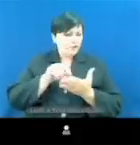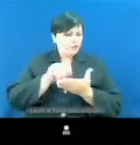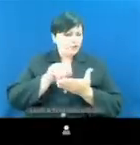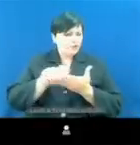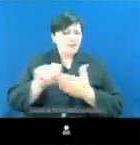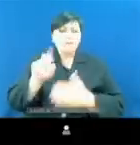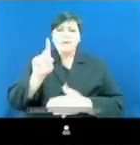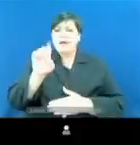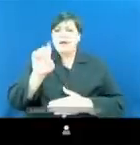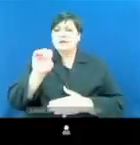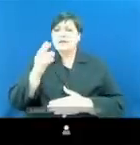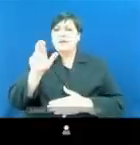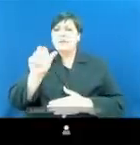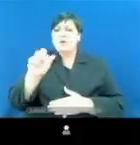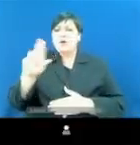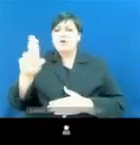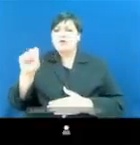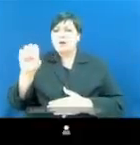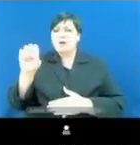Russell,